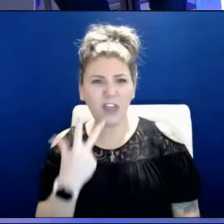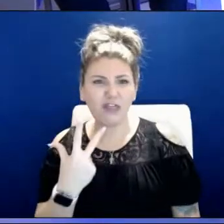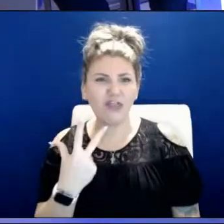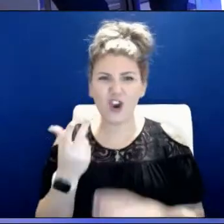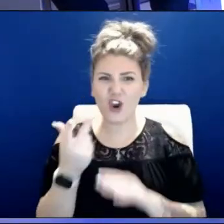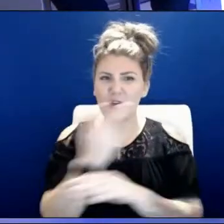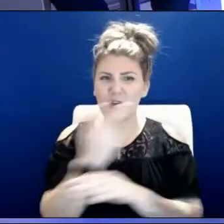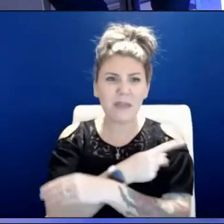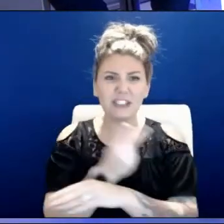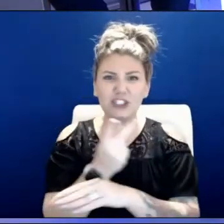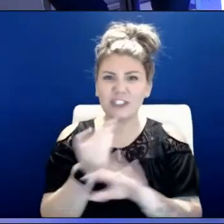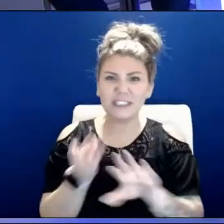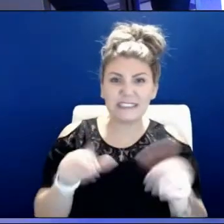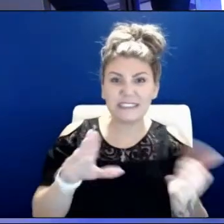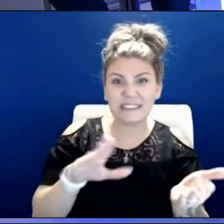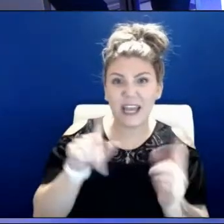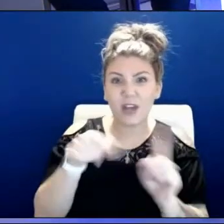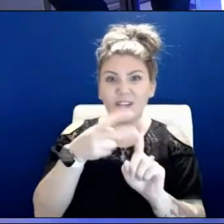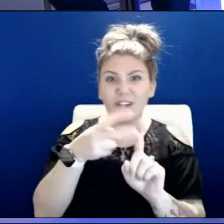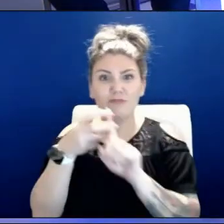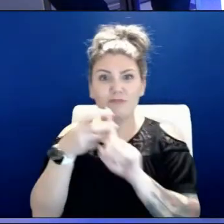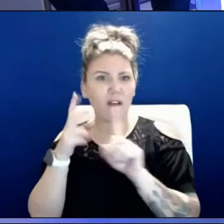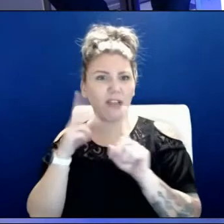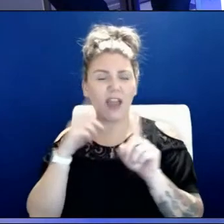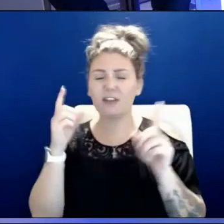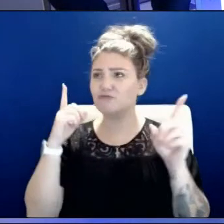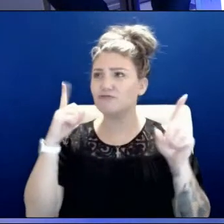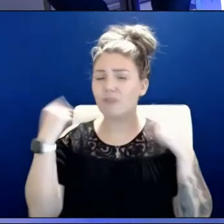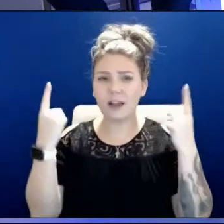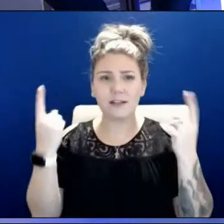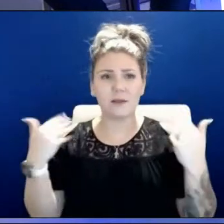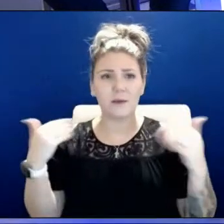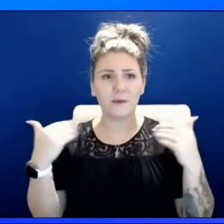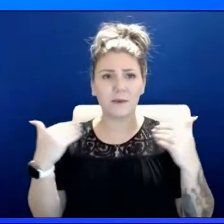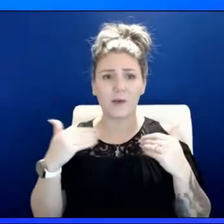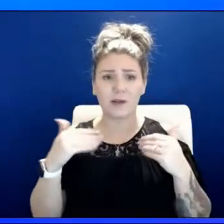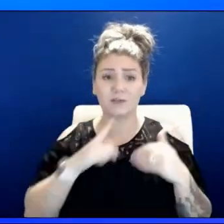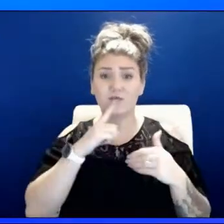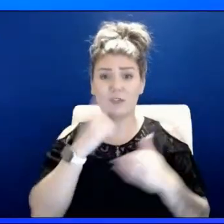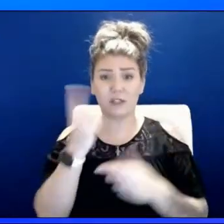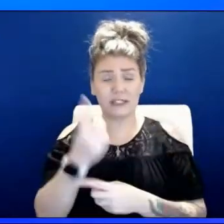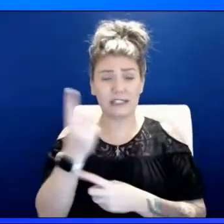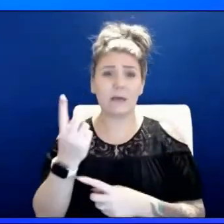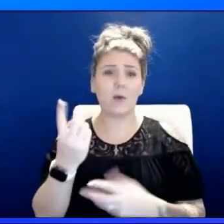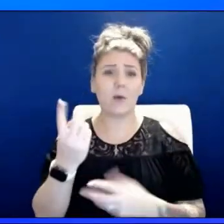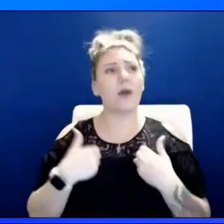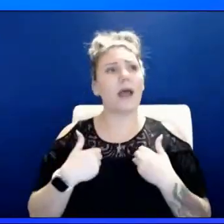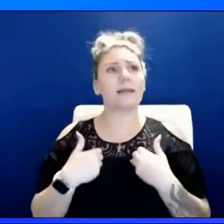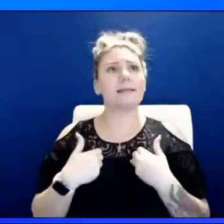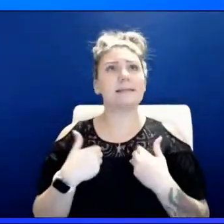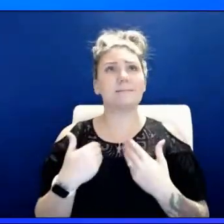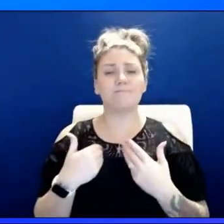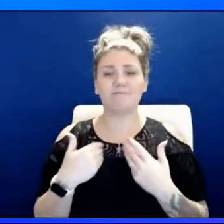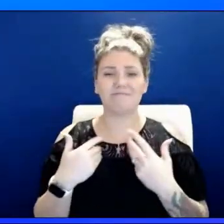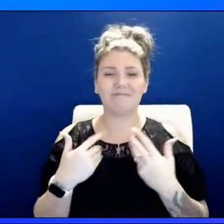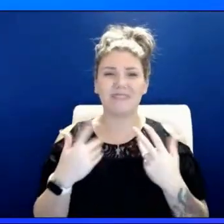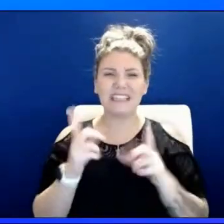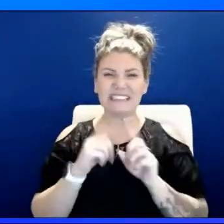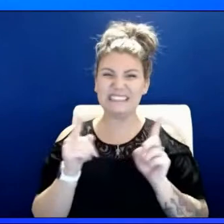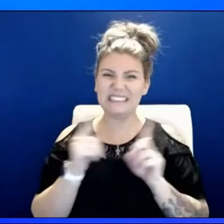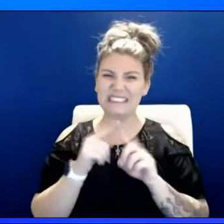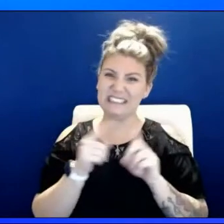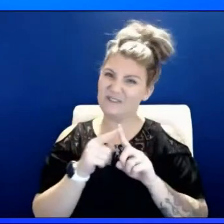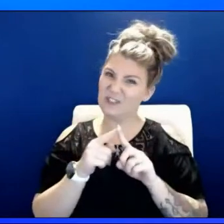in? That's just egregious. Yeah, no, it's really somebody that has an alternative motive for